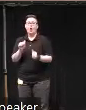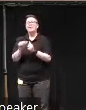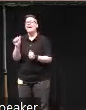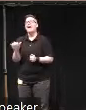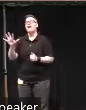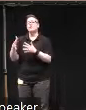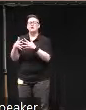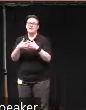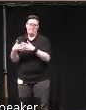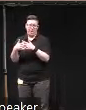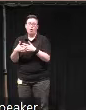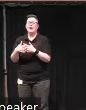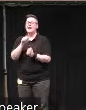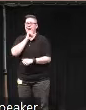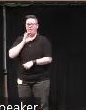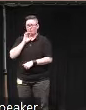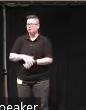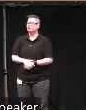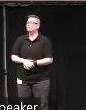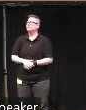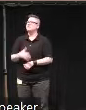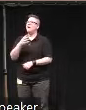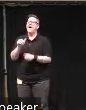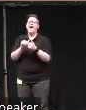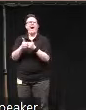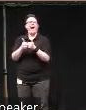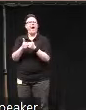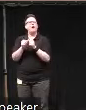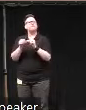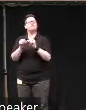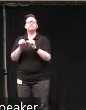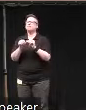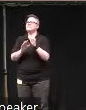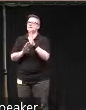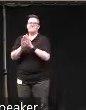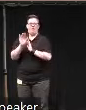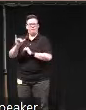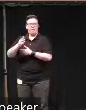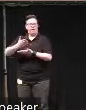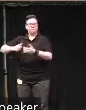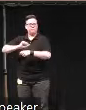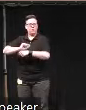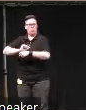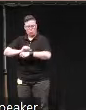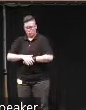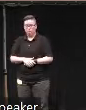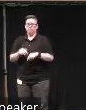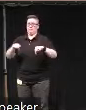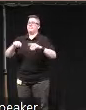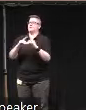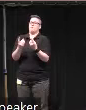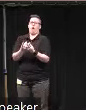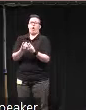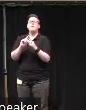Asian American elders, and how we wanna continue to develop that line of work within our department